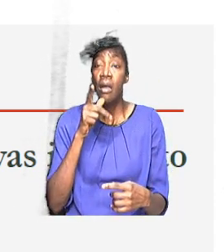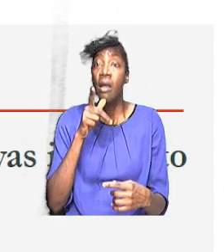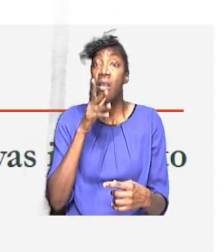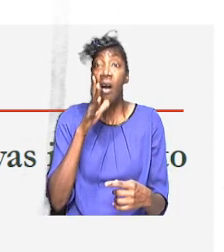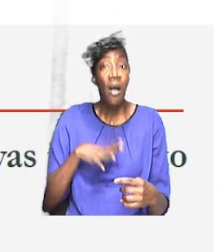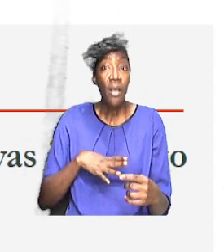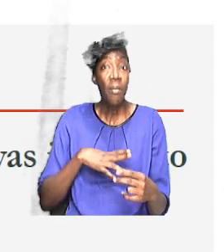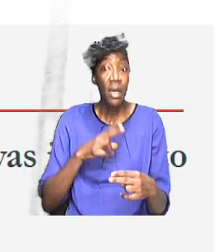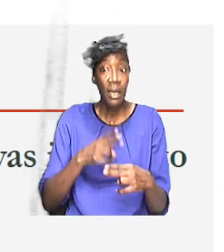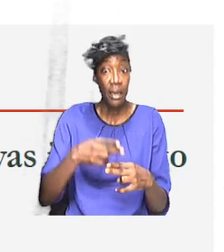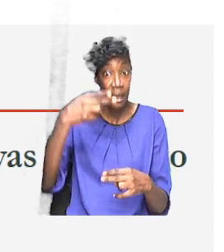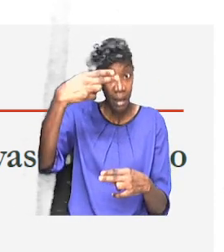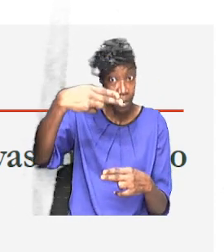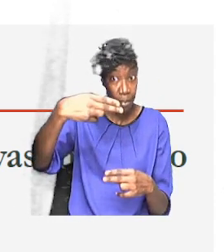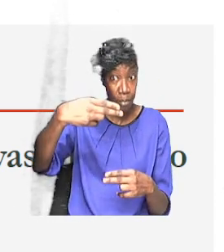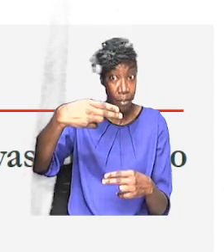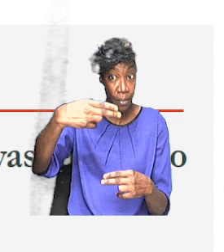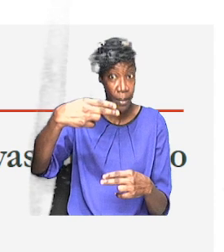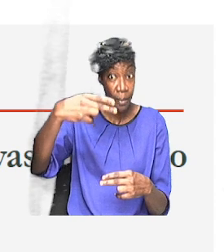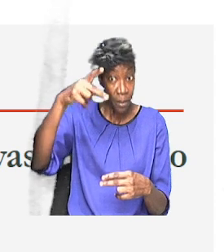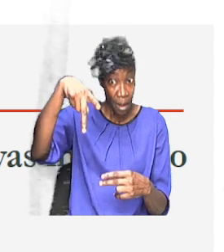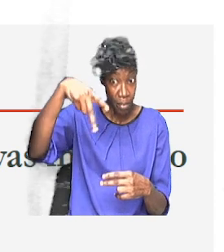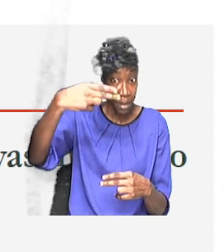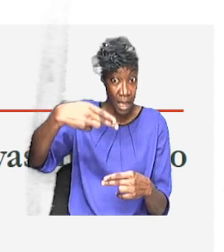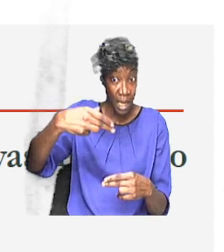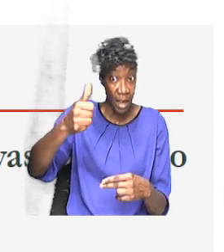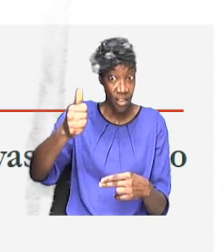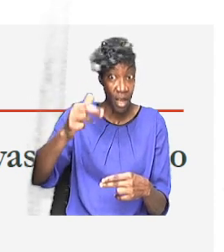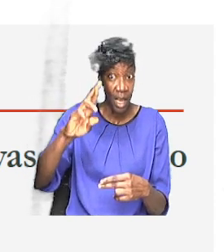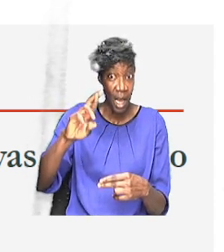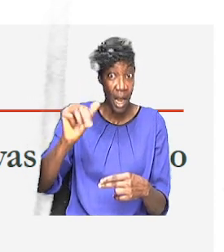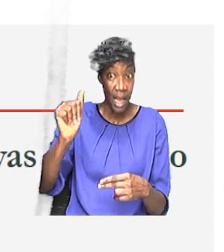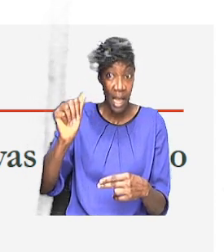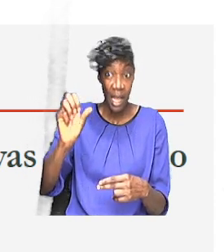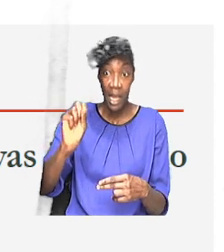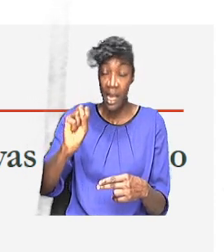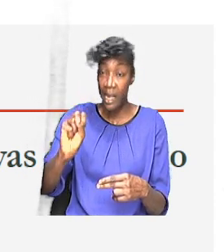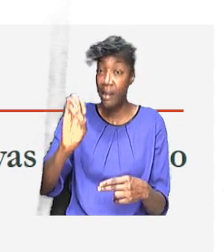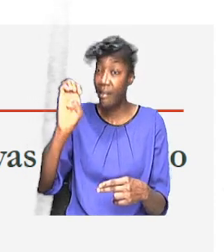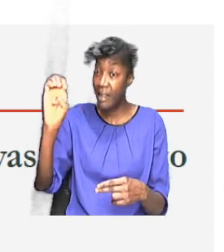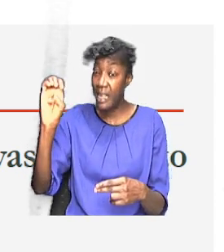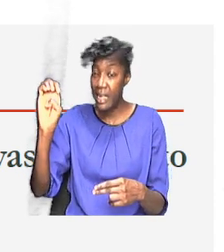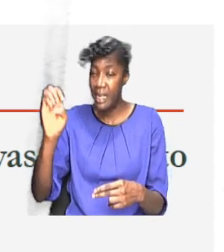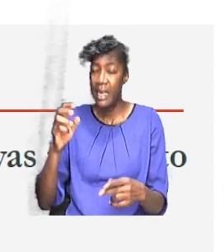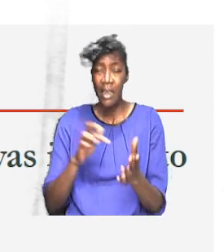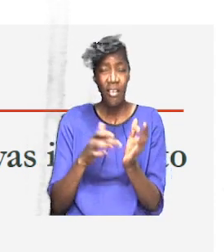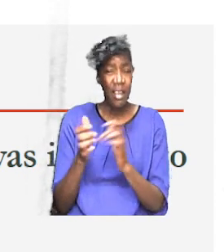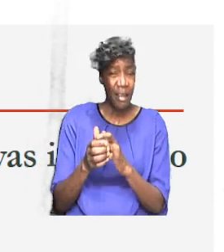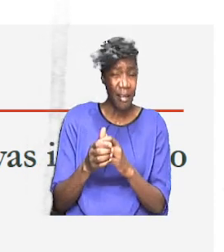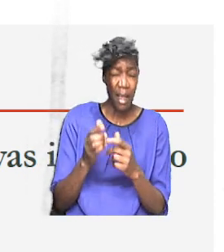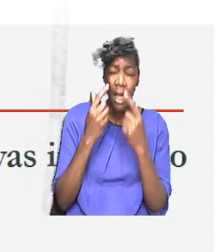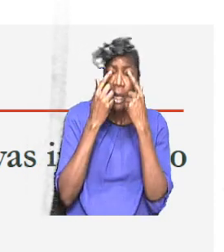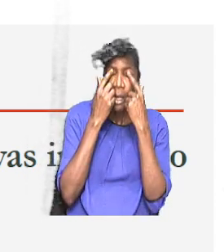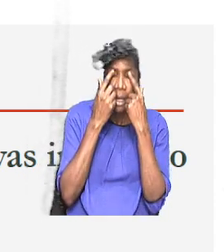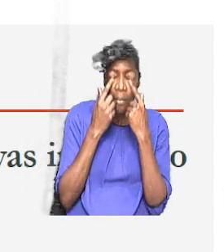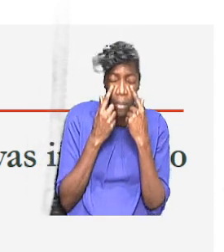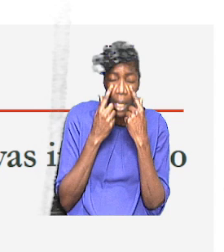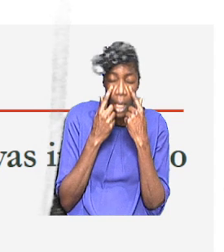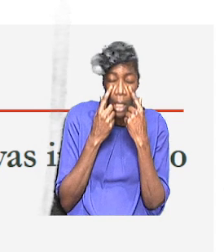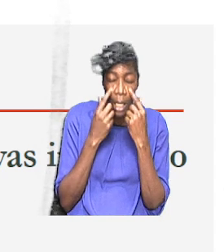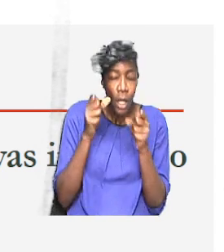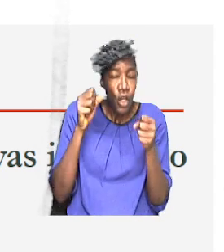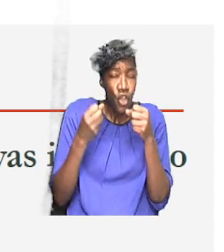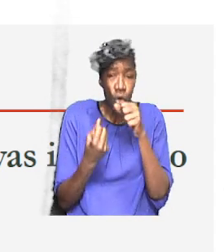there's even a point where Jesus says in Matthew chapter 23 and verse 24, "You blind guides, which strain at a gnat